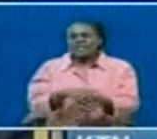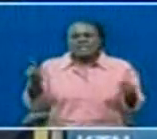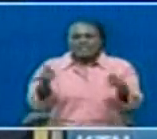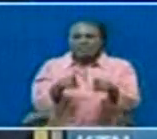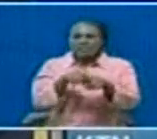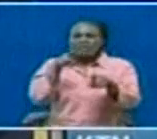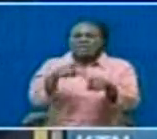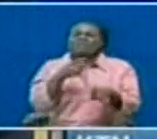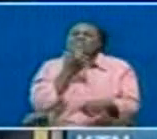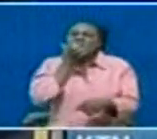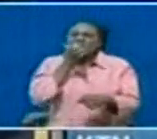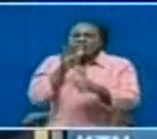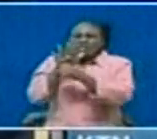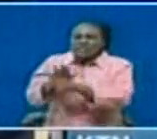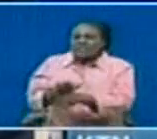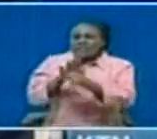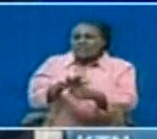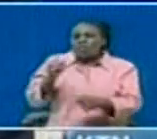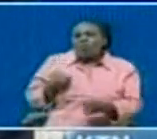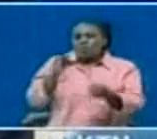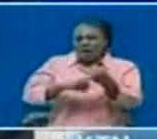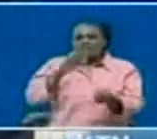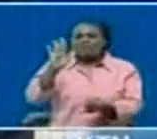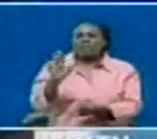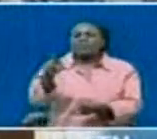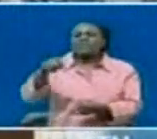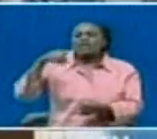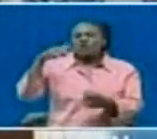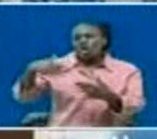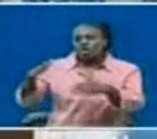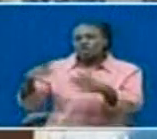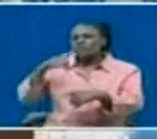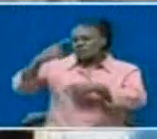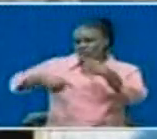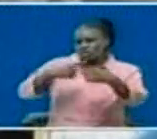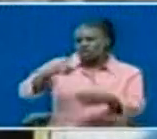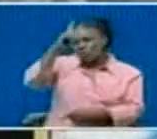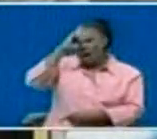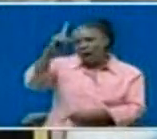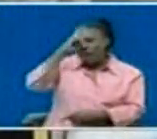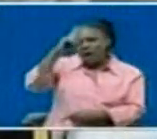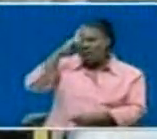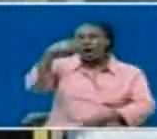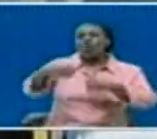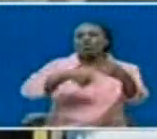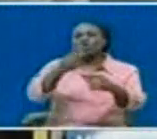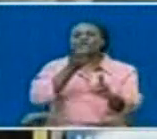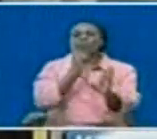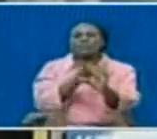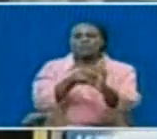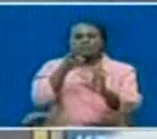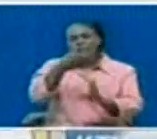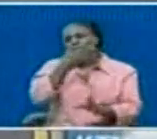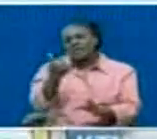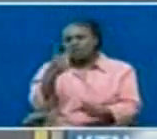being discouraged by his wife for not winning the jackpot after playing regularly, he kept on betting. He placed his bet on Saturday and forgot about